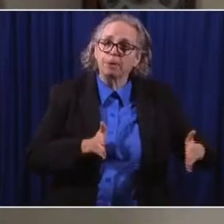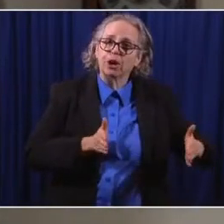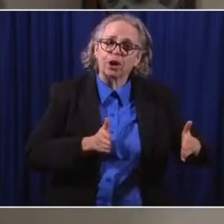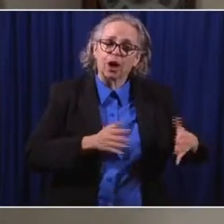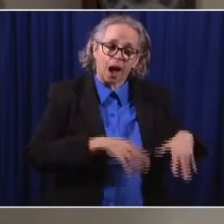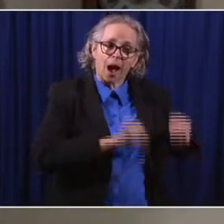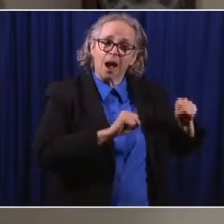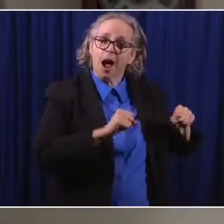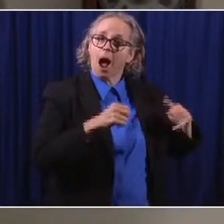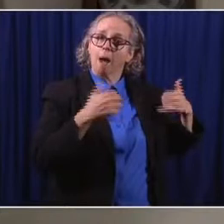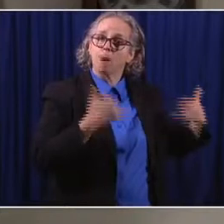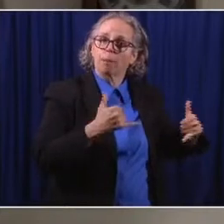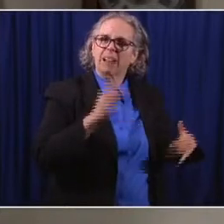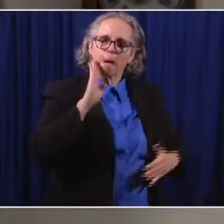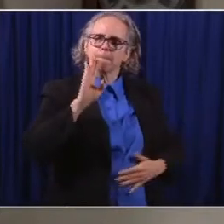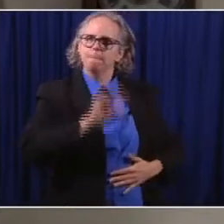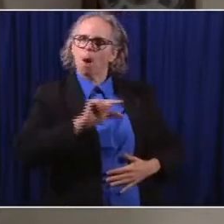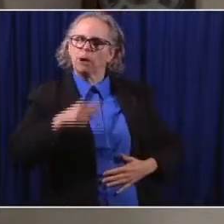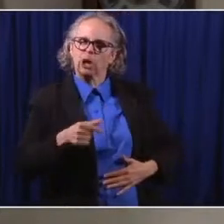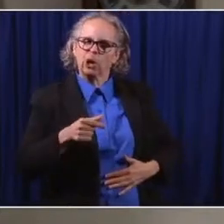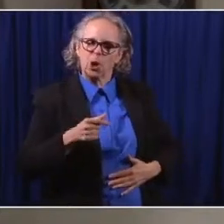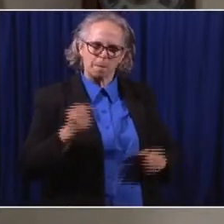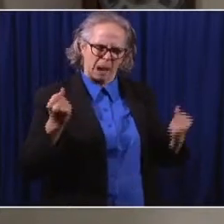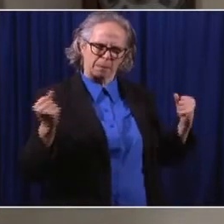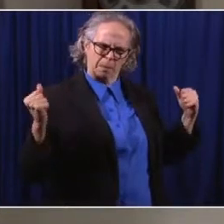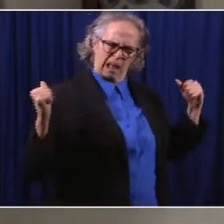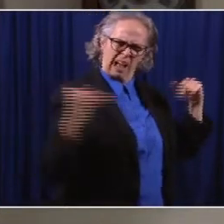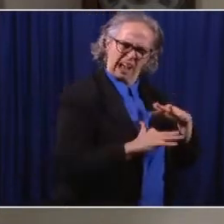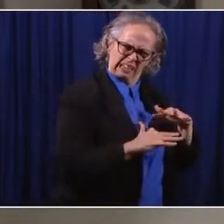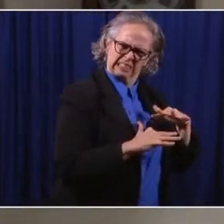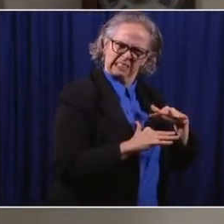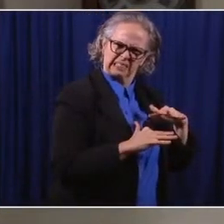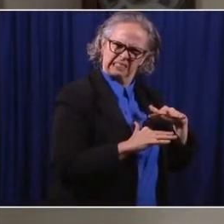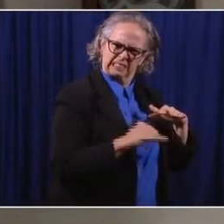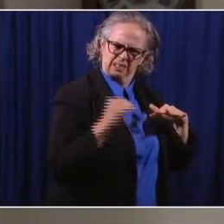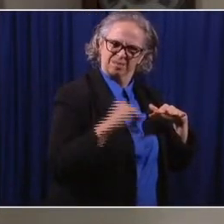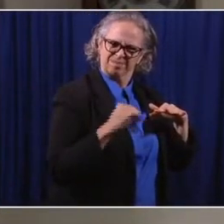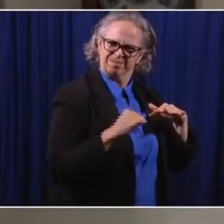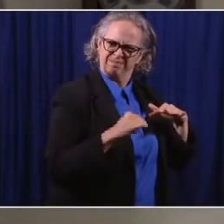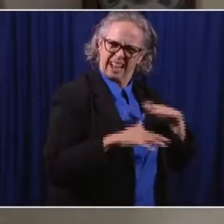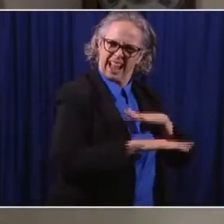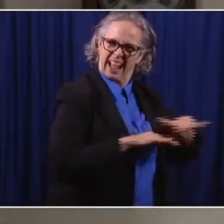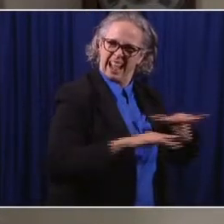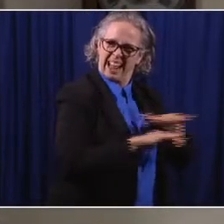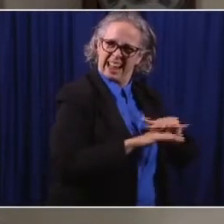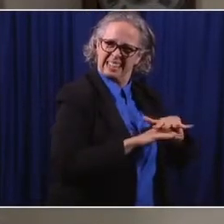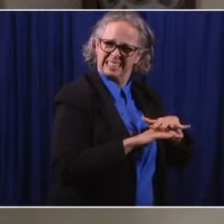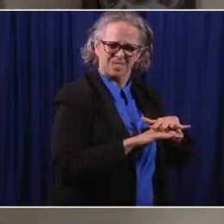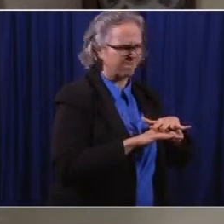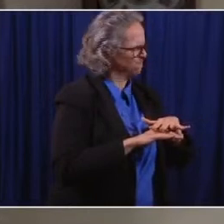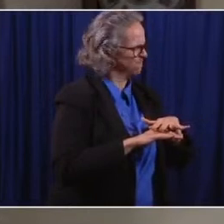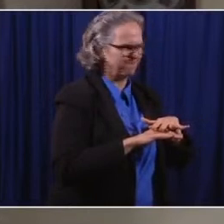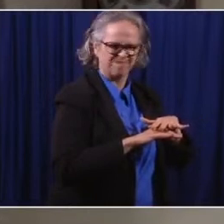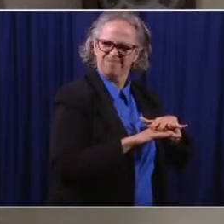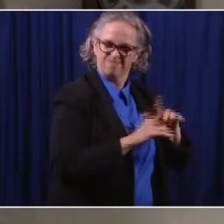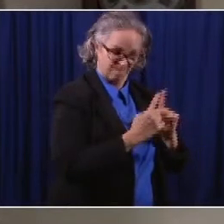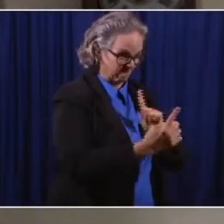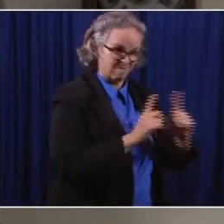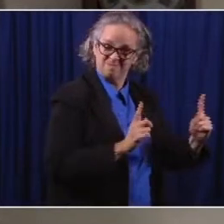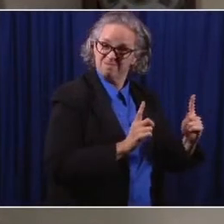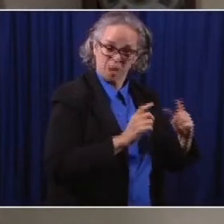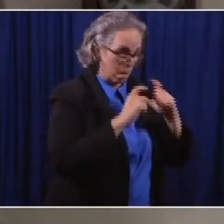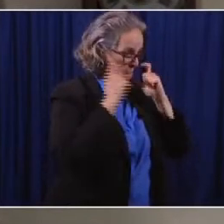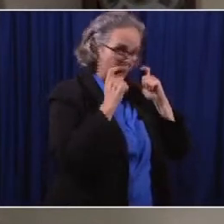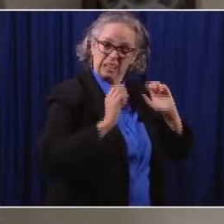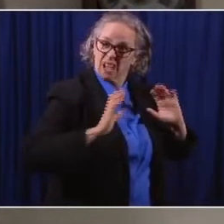barbecue with a lot of your friends and neighbors there, but no one social distances, no one wears a